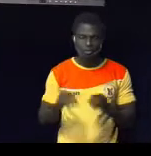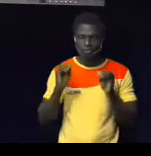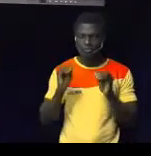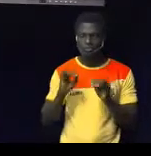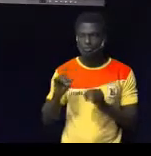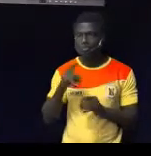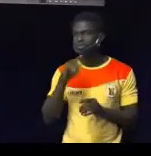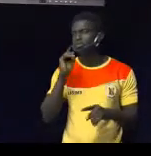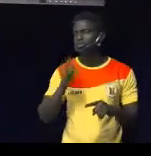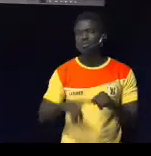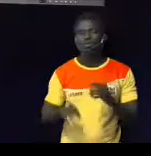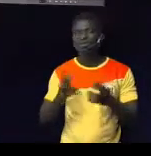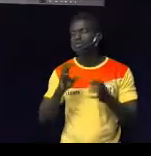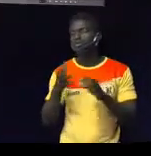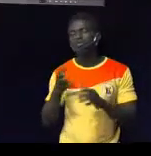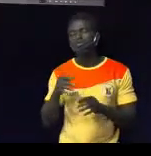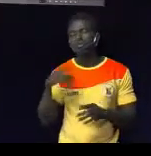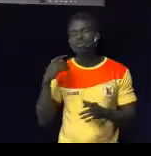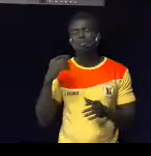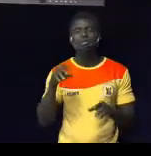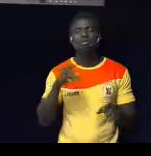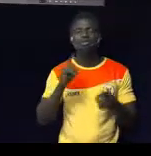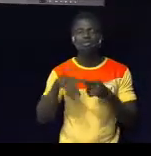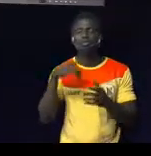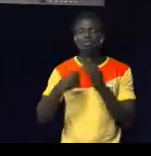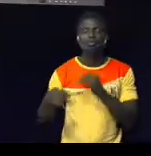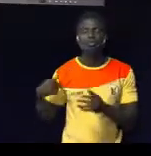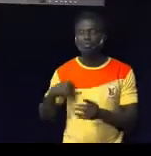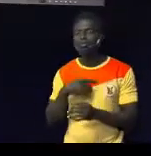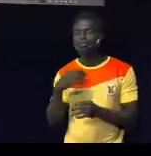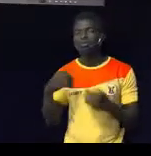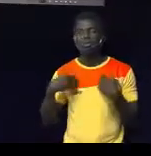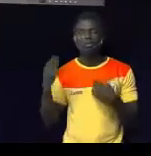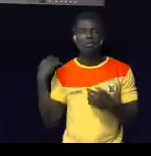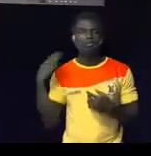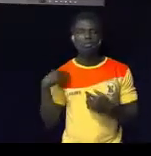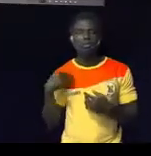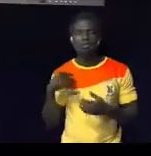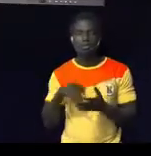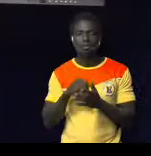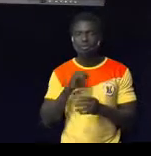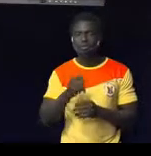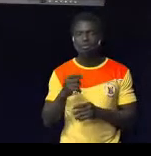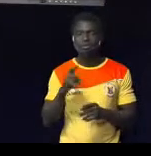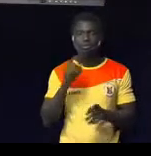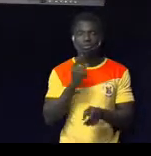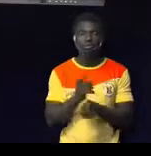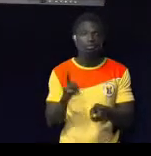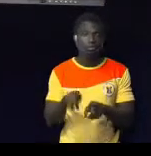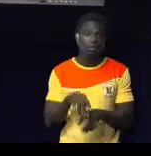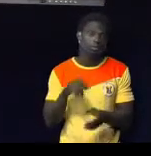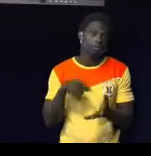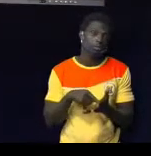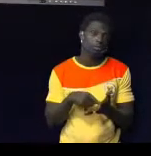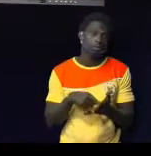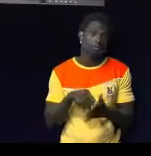we had during our forefathers' time. So well-structured educational system is another one. Just like